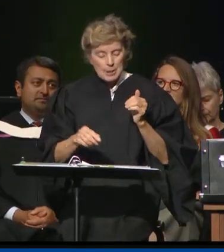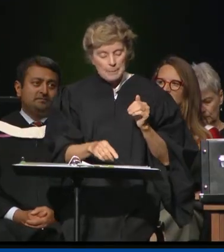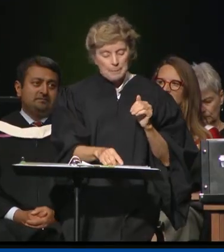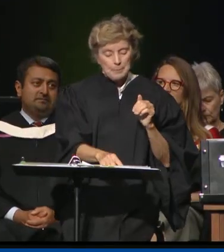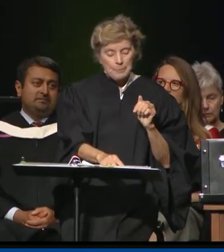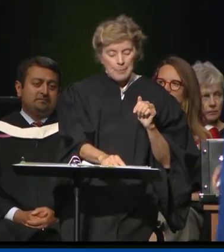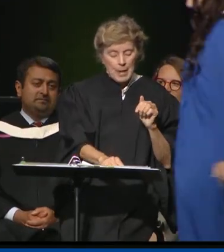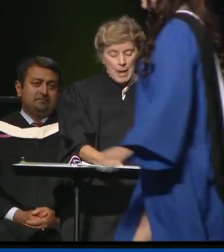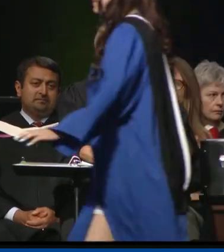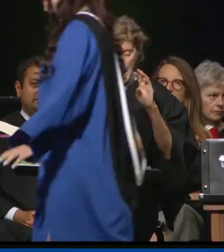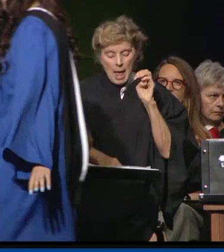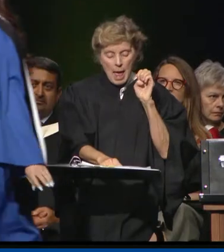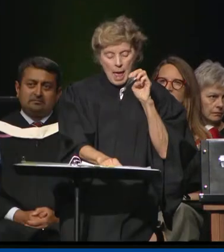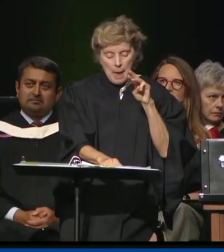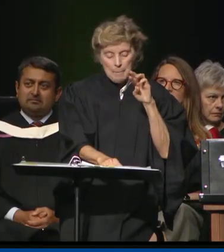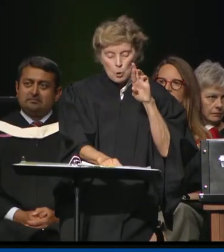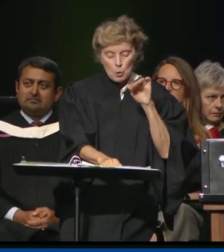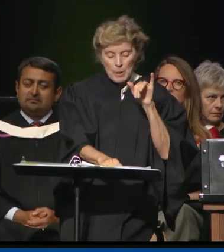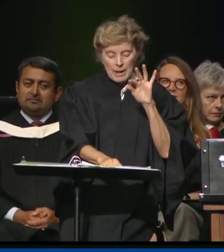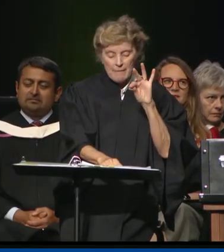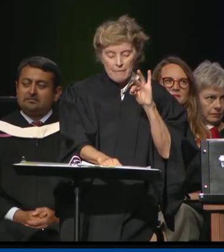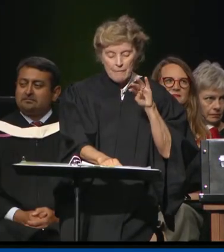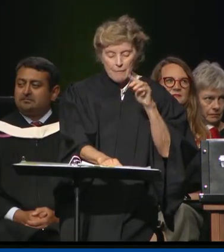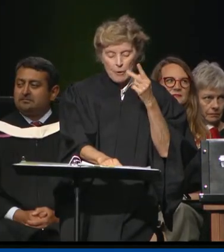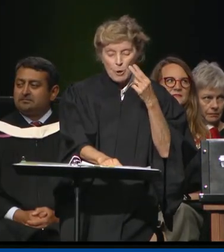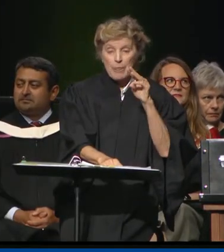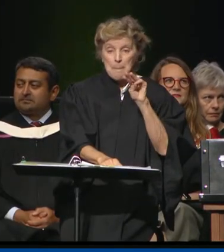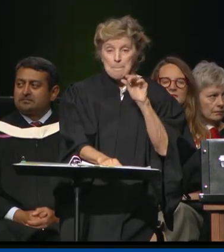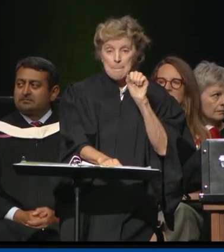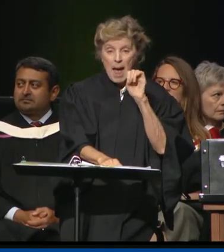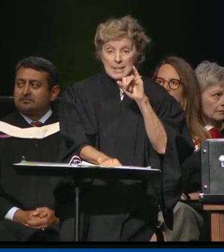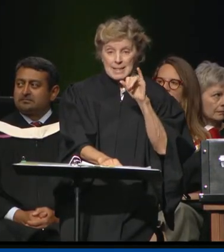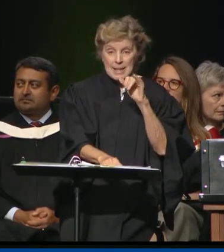Emery Firth Massey, with distinction.